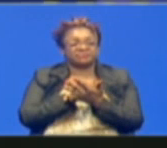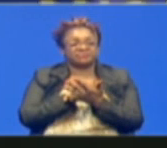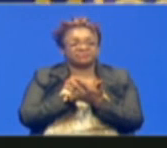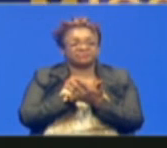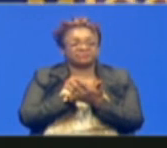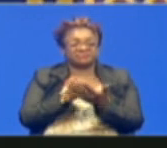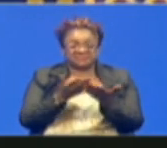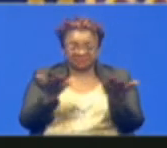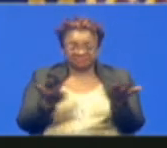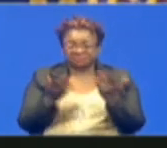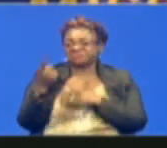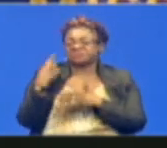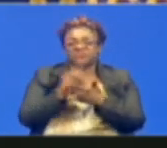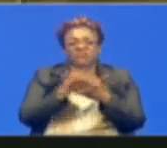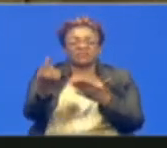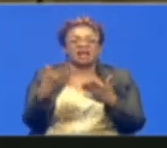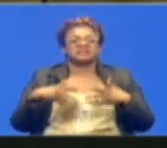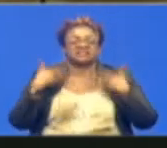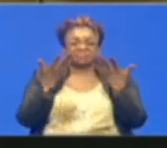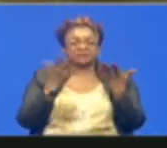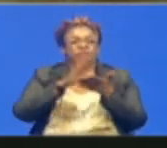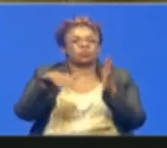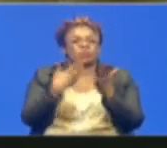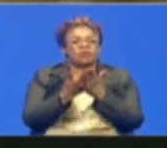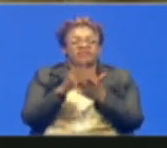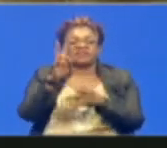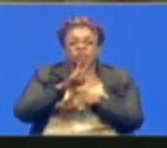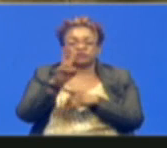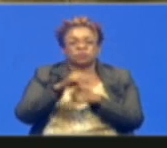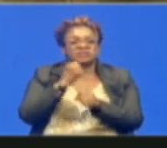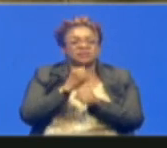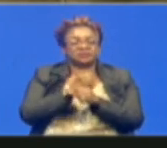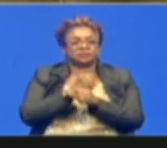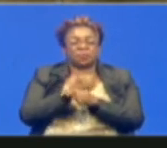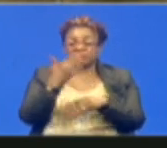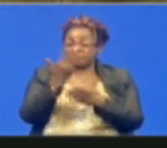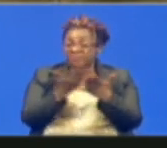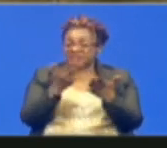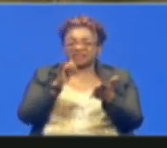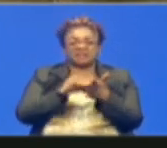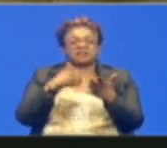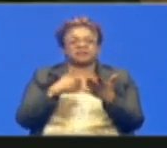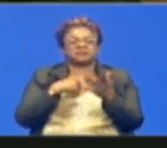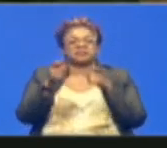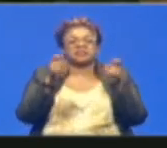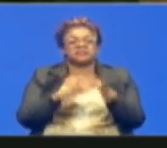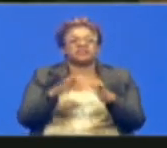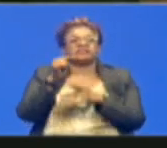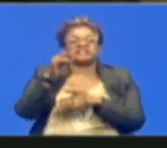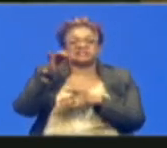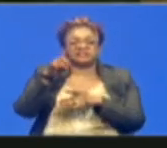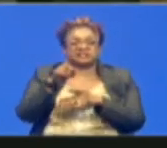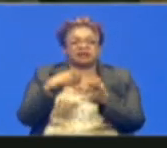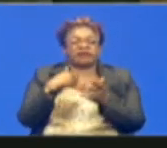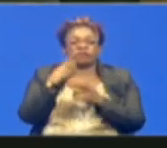Center had expressed doubts on whether the valuation was done on the prime property that saw the directors of Tegas Limited pocket